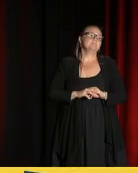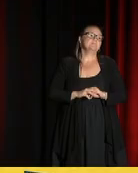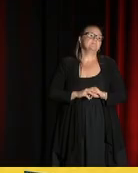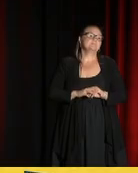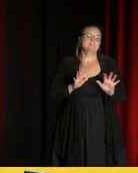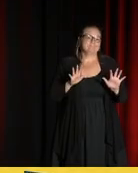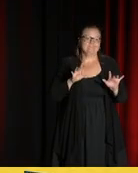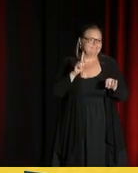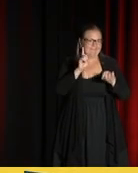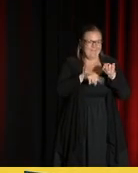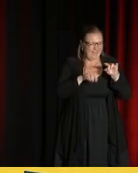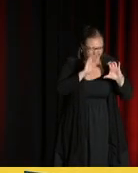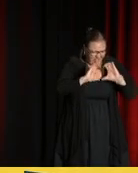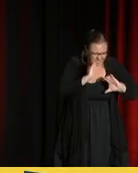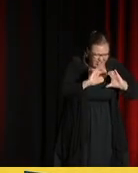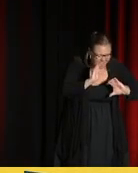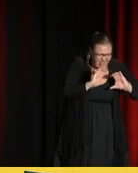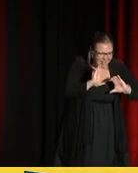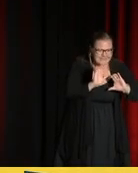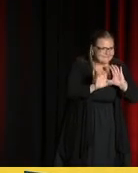All right, I'm just going to jump here.